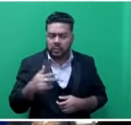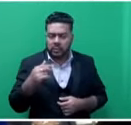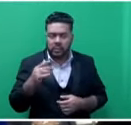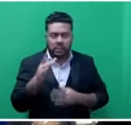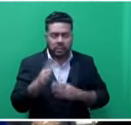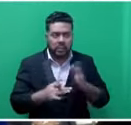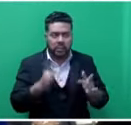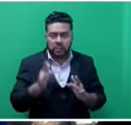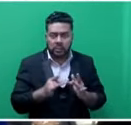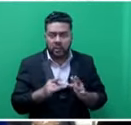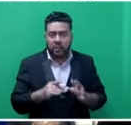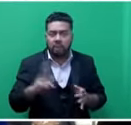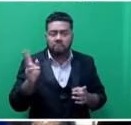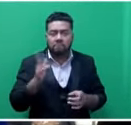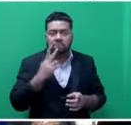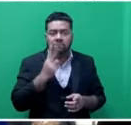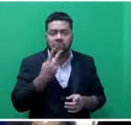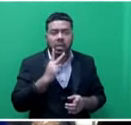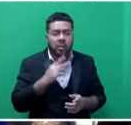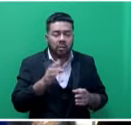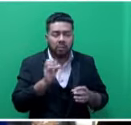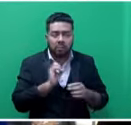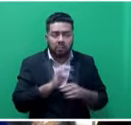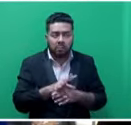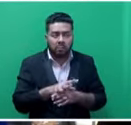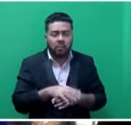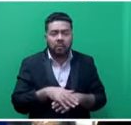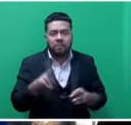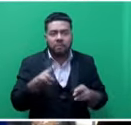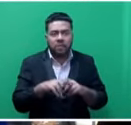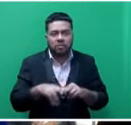trolls established fake pages mimicking the Fiji Times,